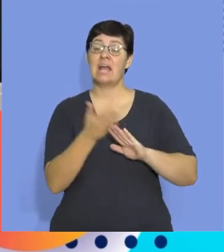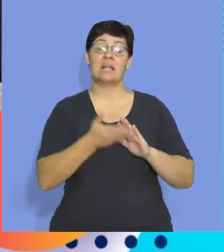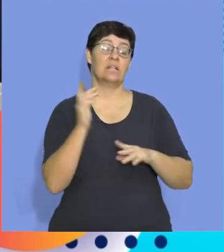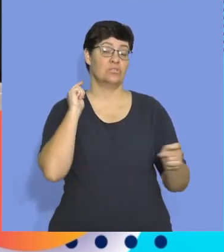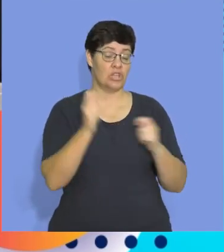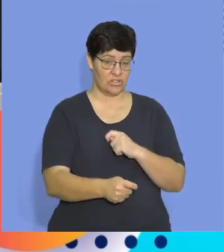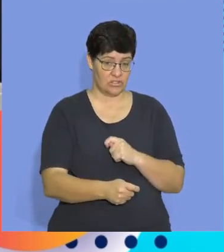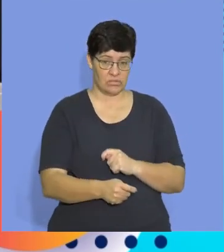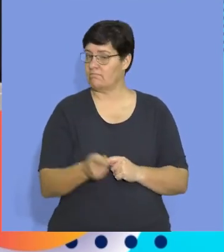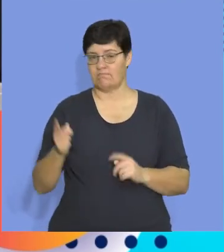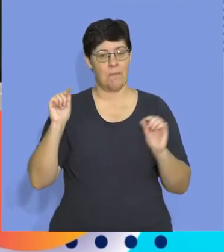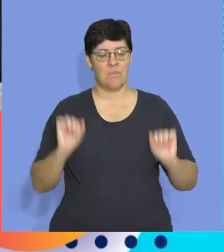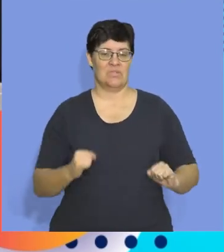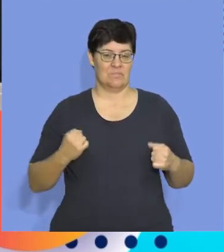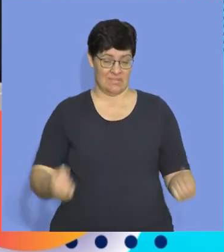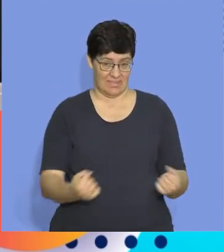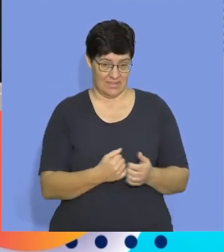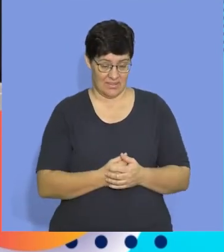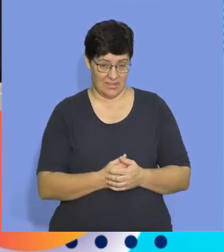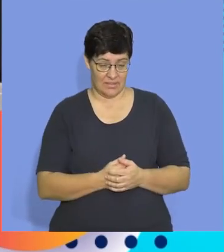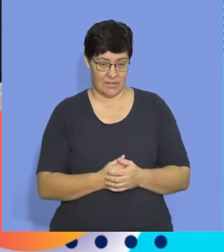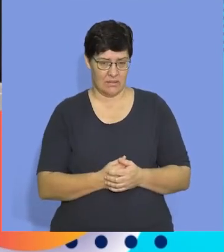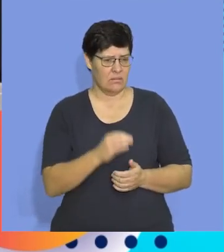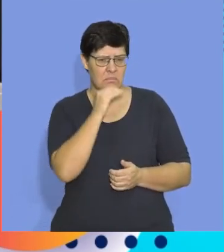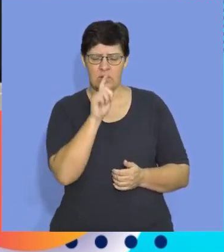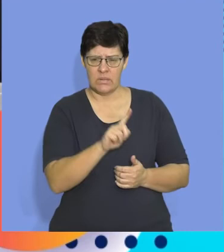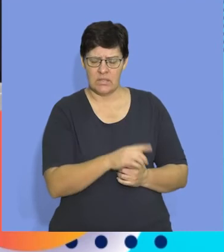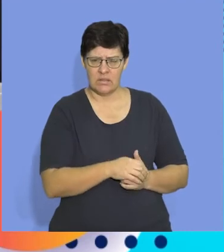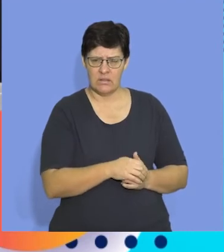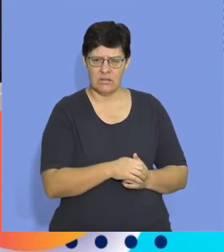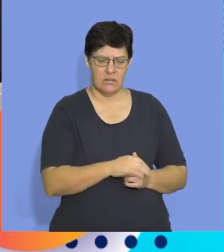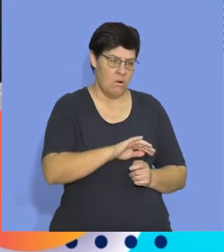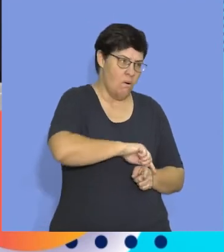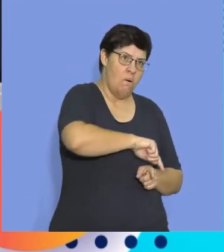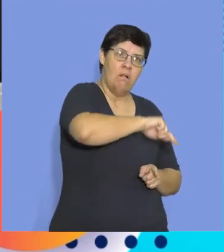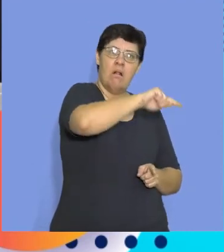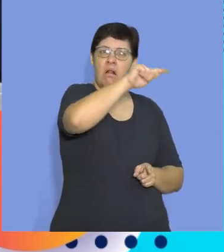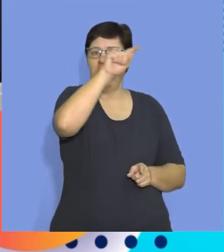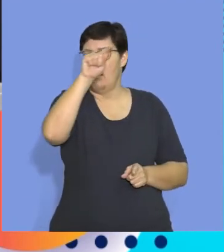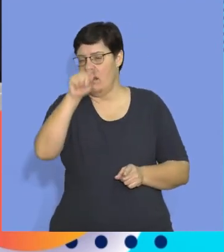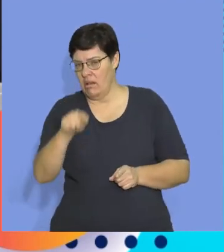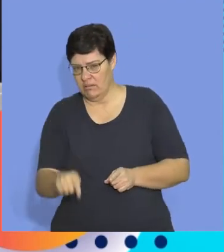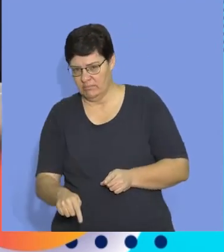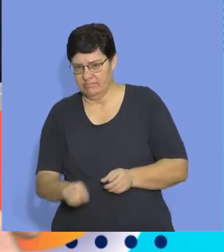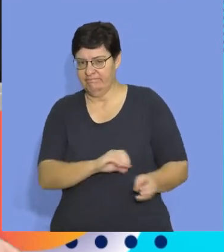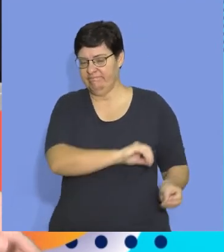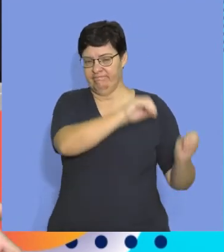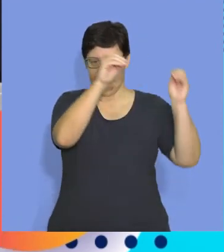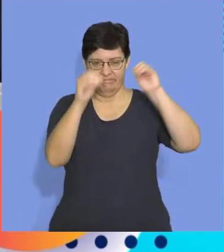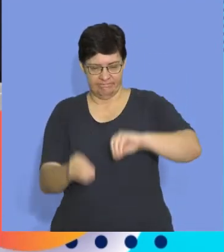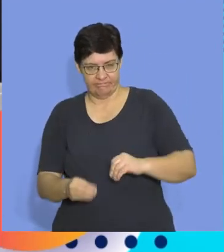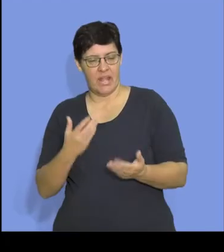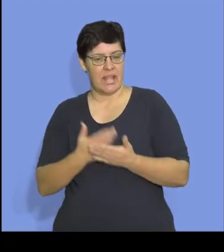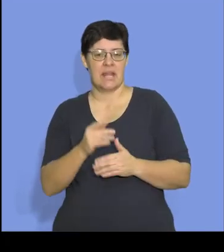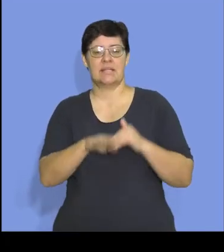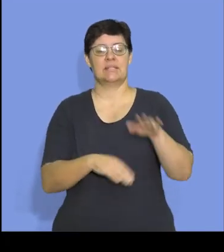changed, this wouldn't be possible. So that means if I take the whole motion into account, I can do this in one